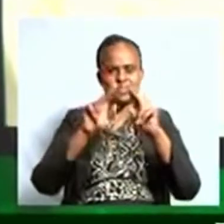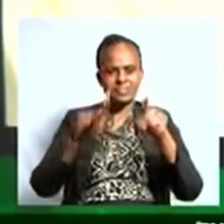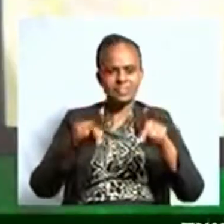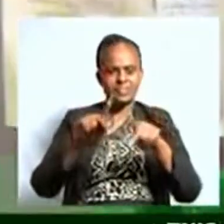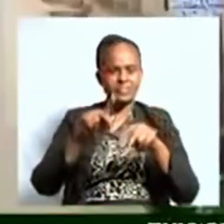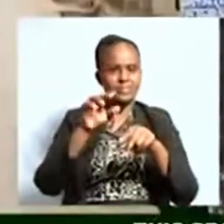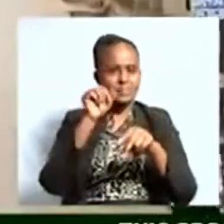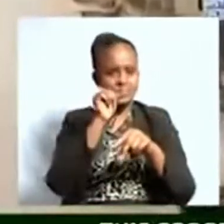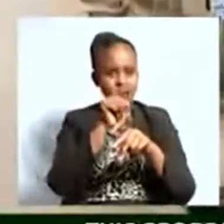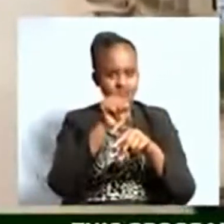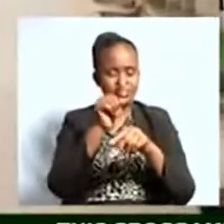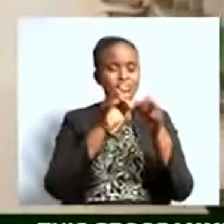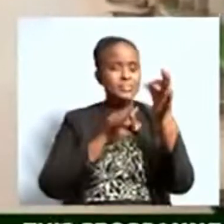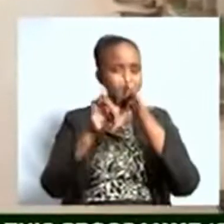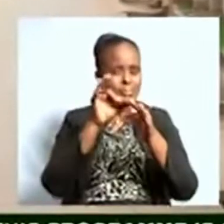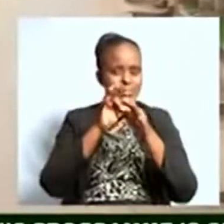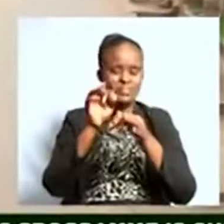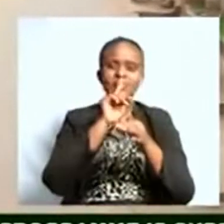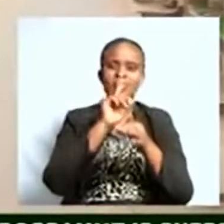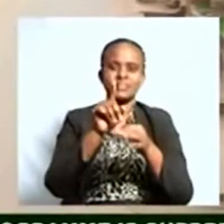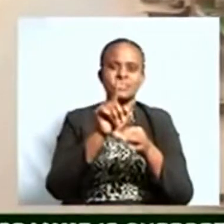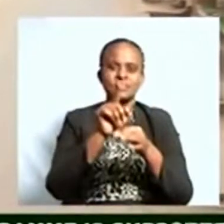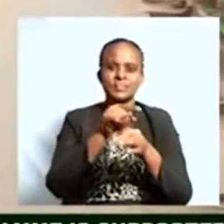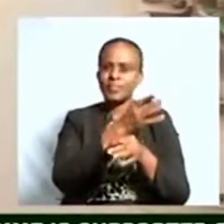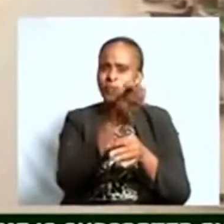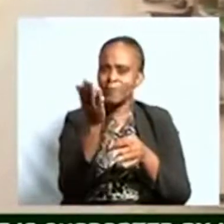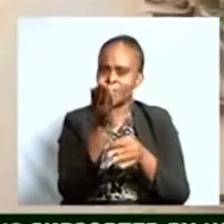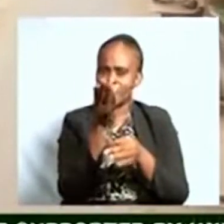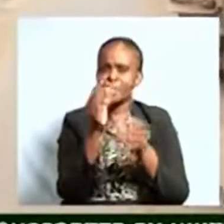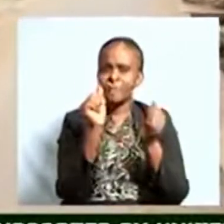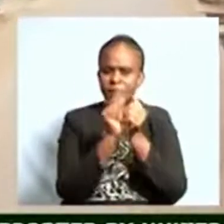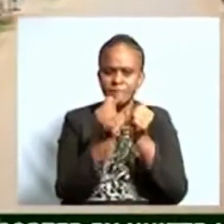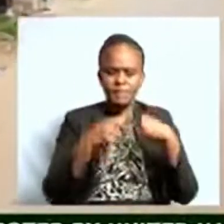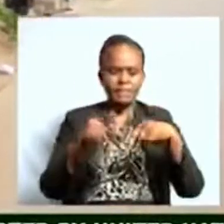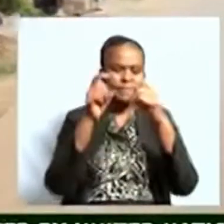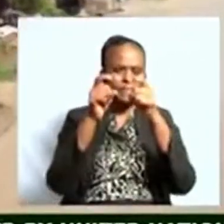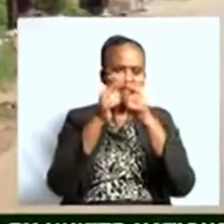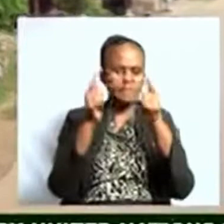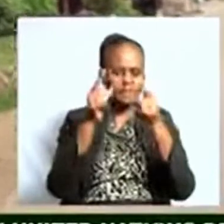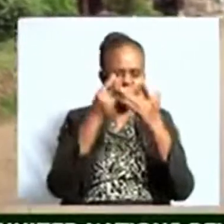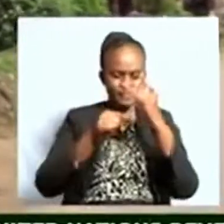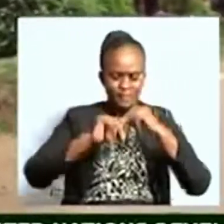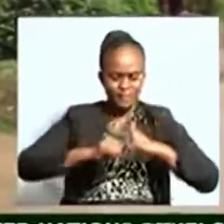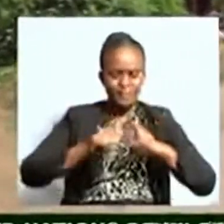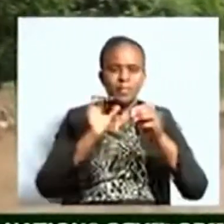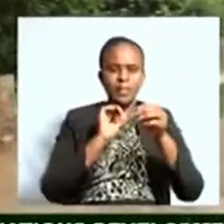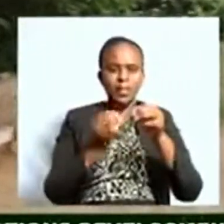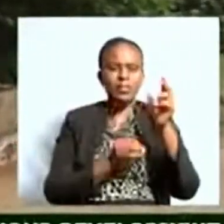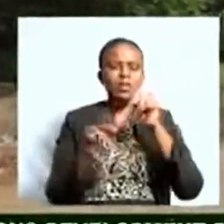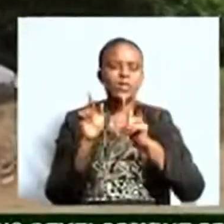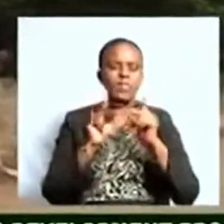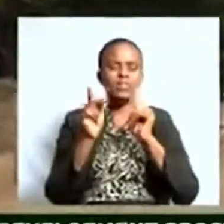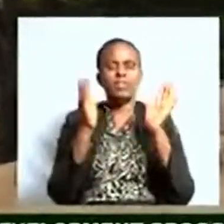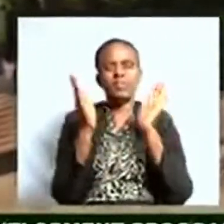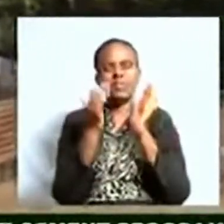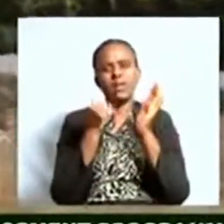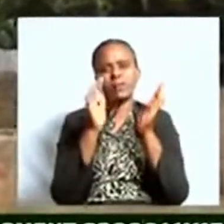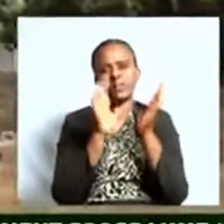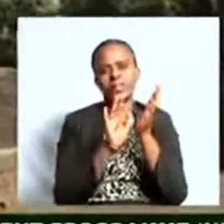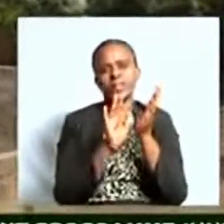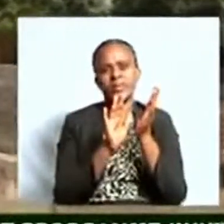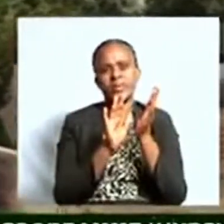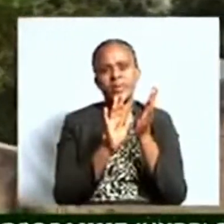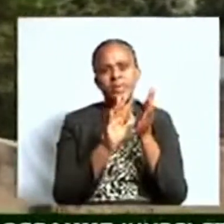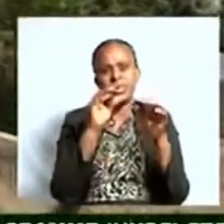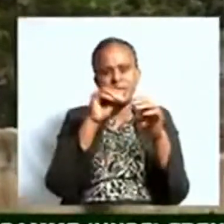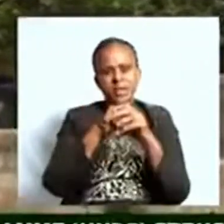was on point. It's true that these are among the challenges that our people are faced with there,